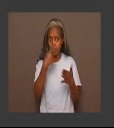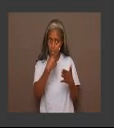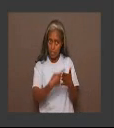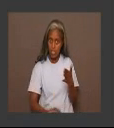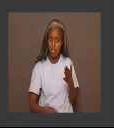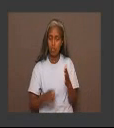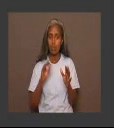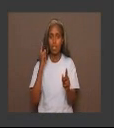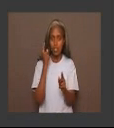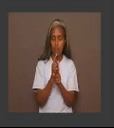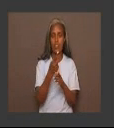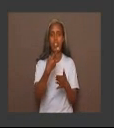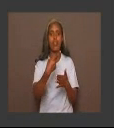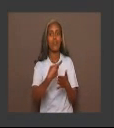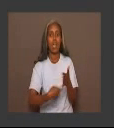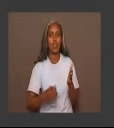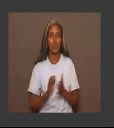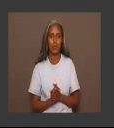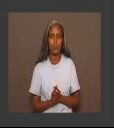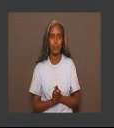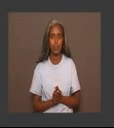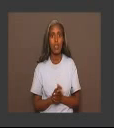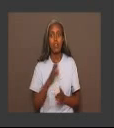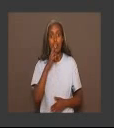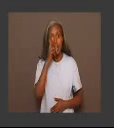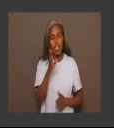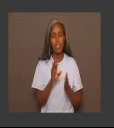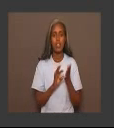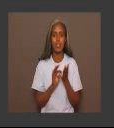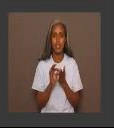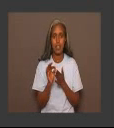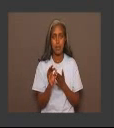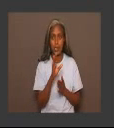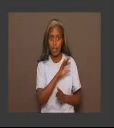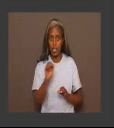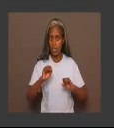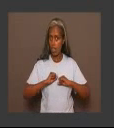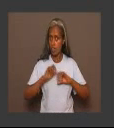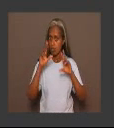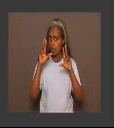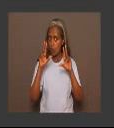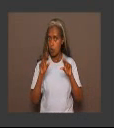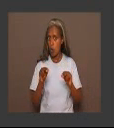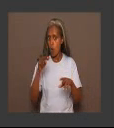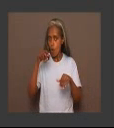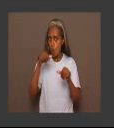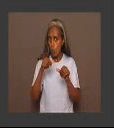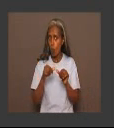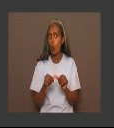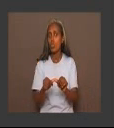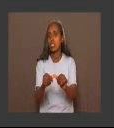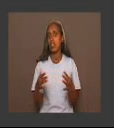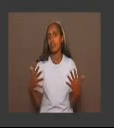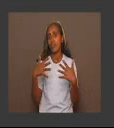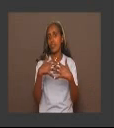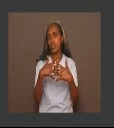a definite value, a real number, and has no constant of integration.